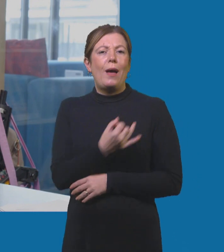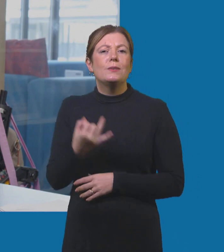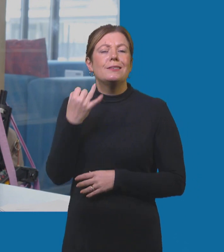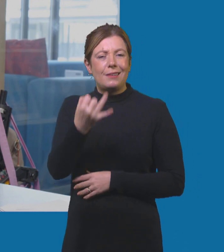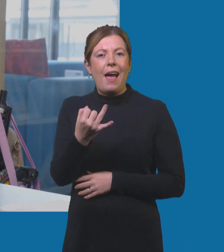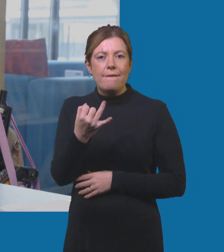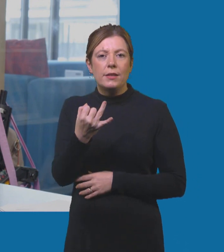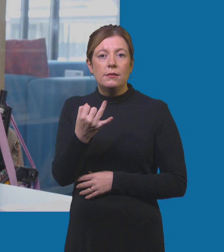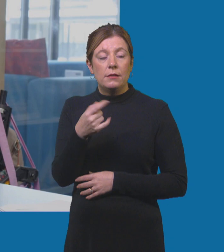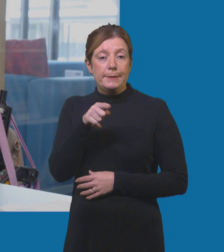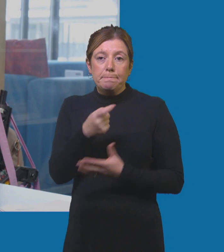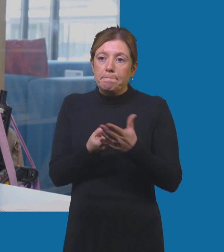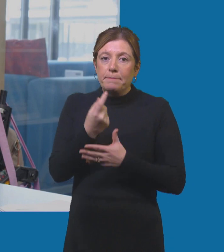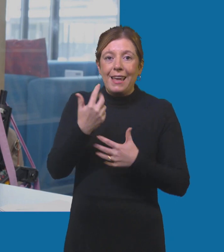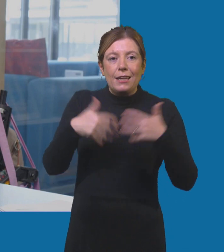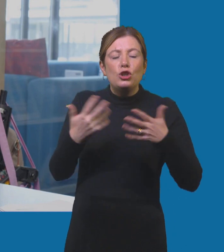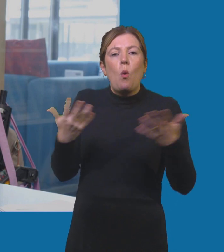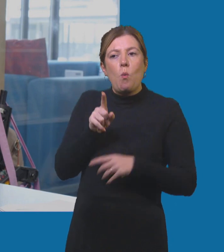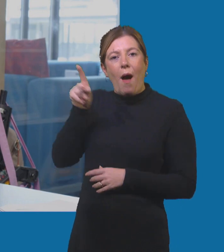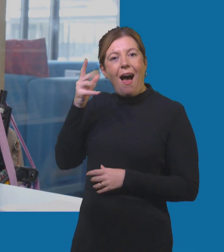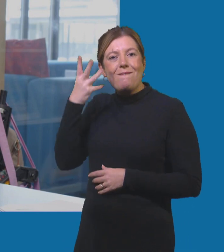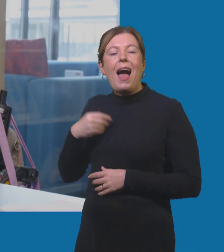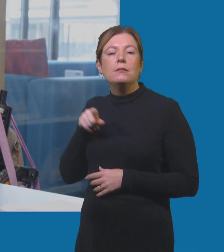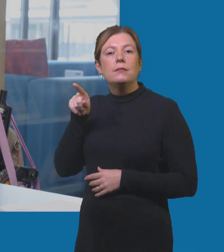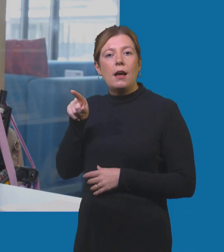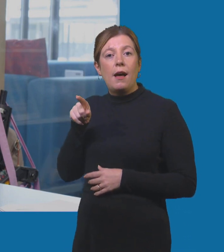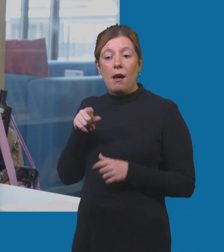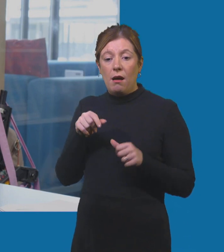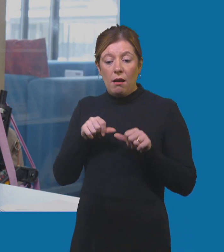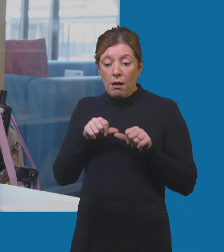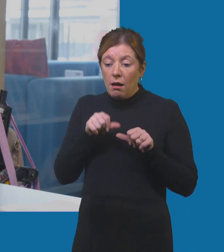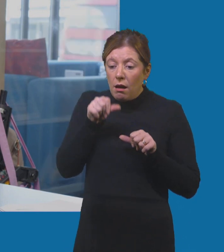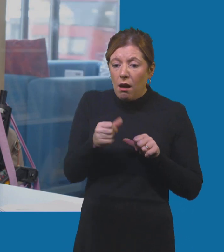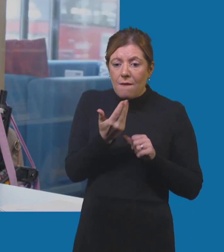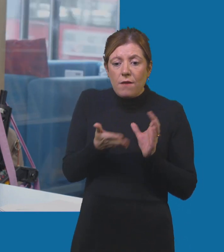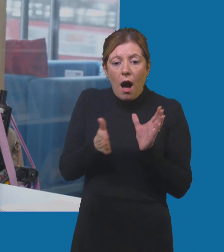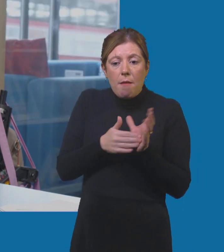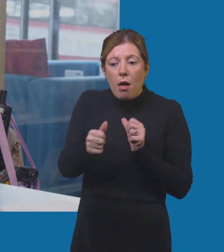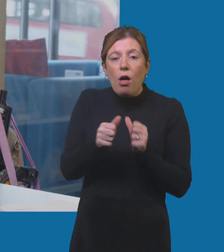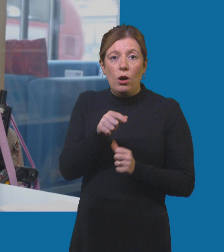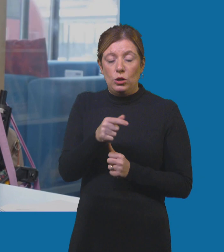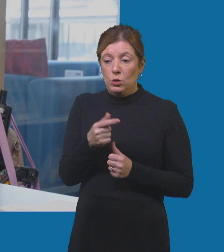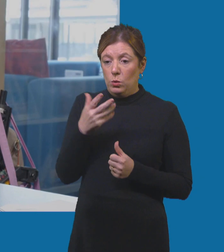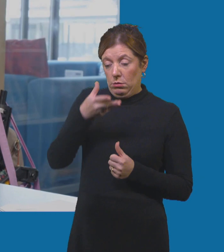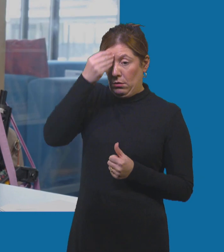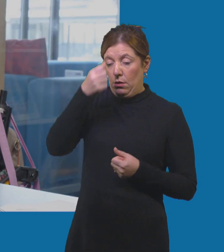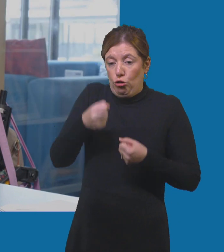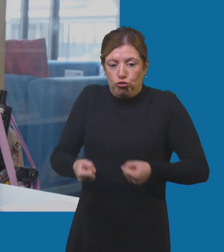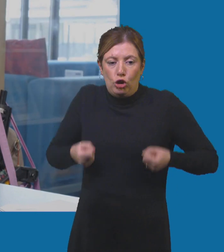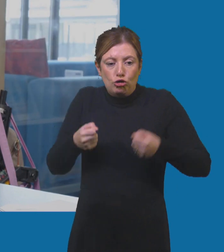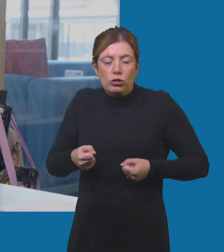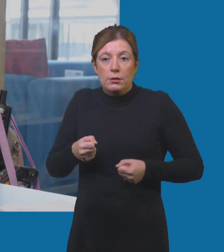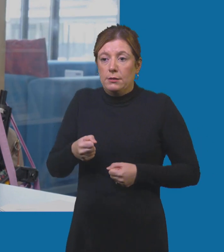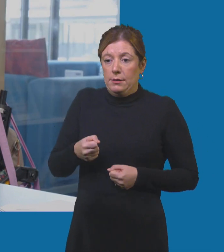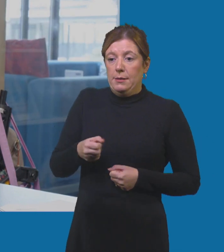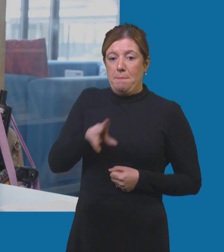you'd obviously been injured in Afghanistan, and then within 5 months, you learned how to walk with crutches and received a medal